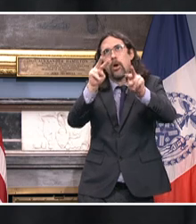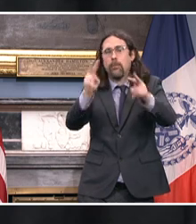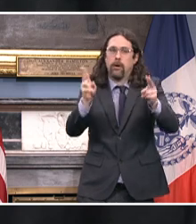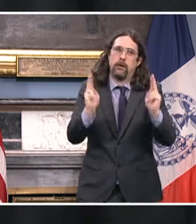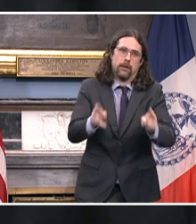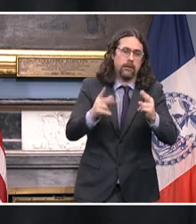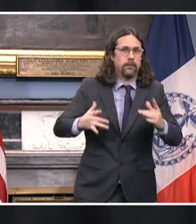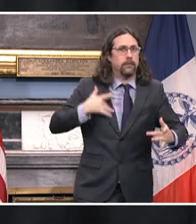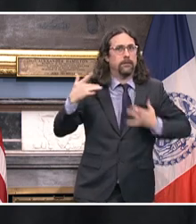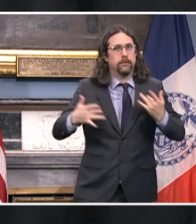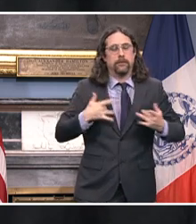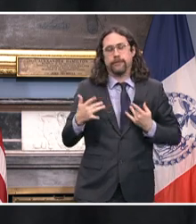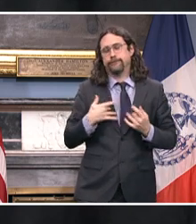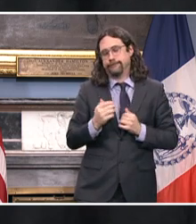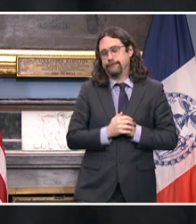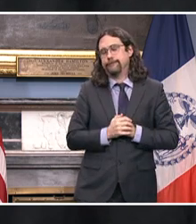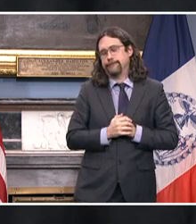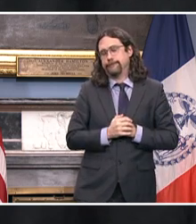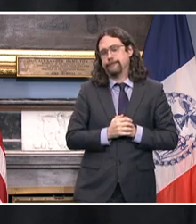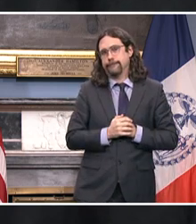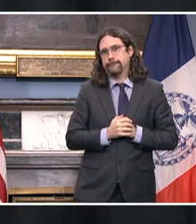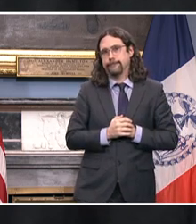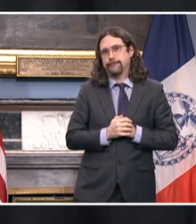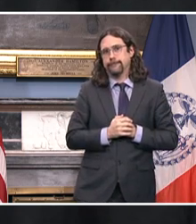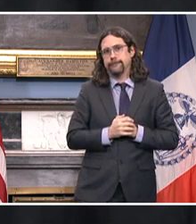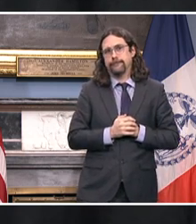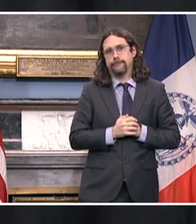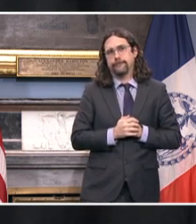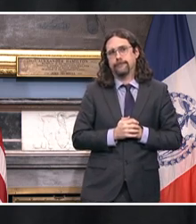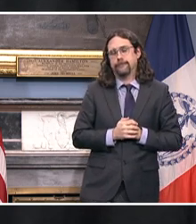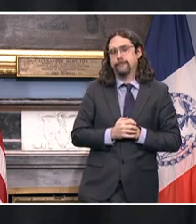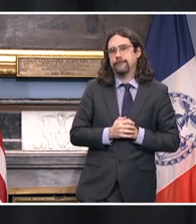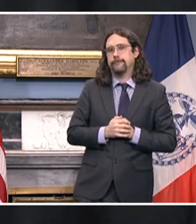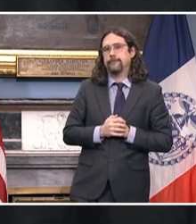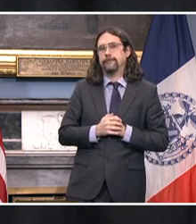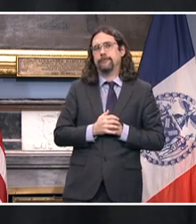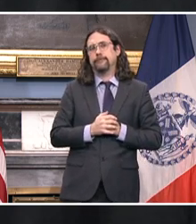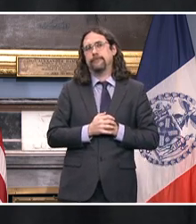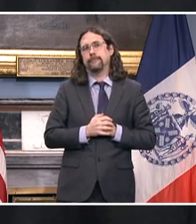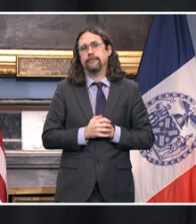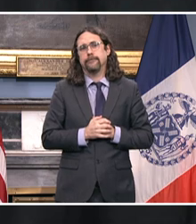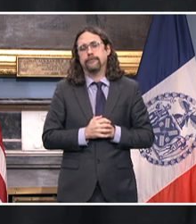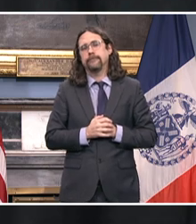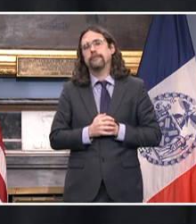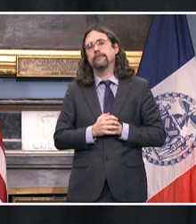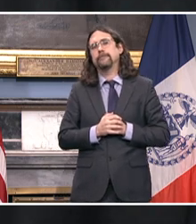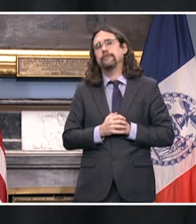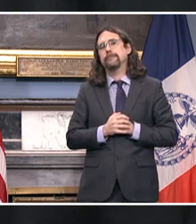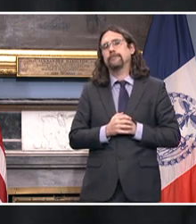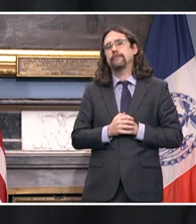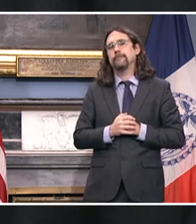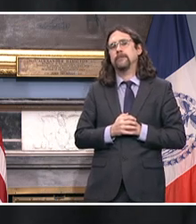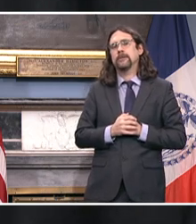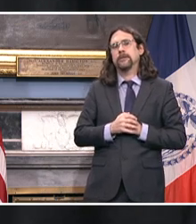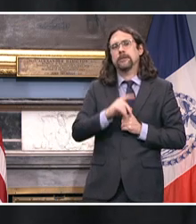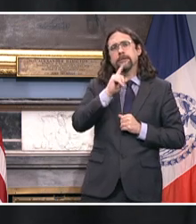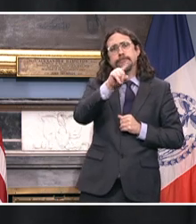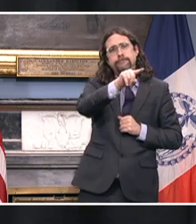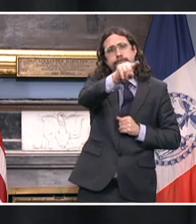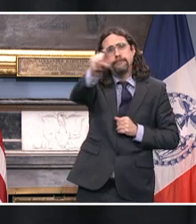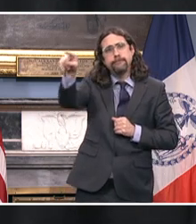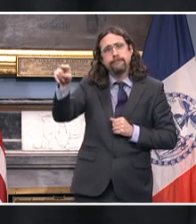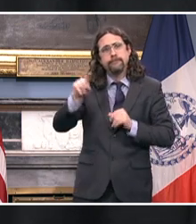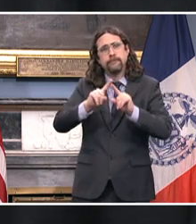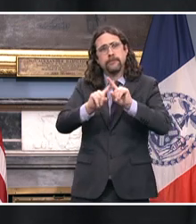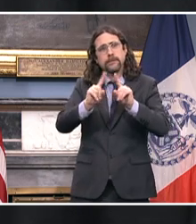As we said throughout, the goal is to always make sure if we need to, our hospitals can keep building out more and more ICU capacity. They've been doing that. They're going to